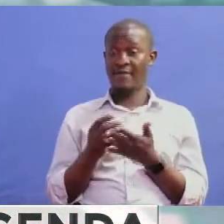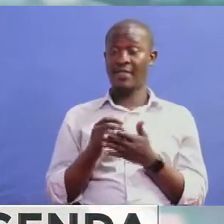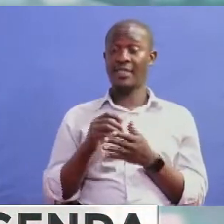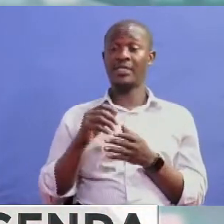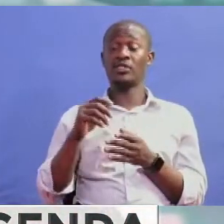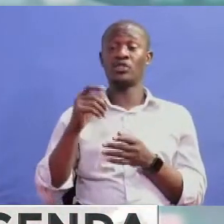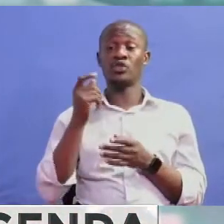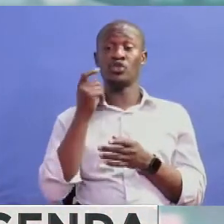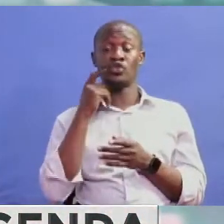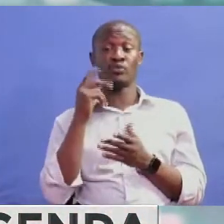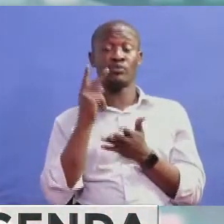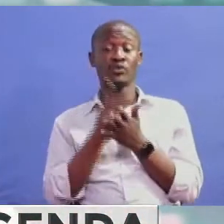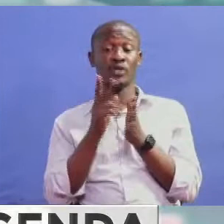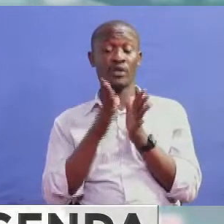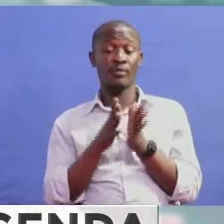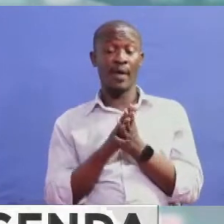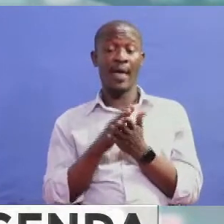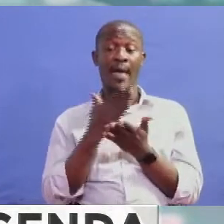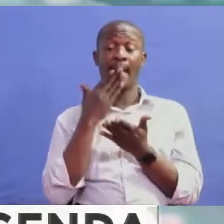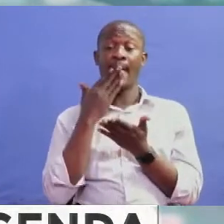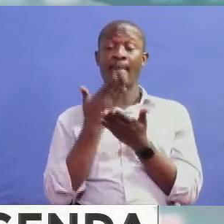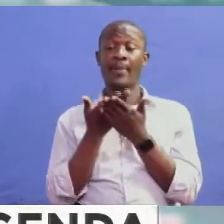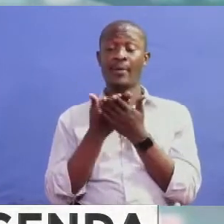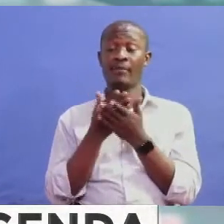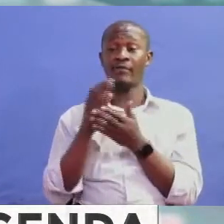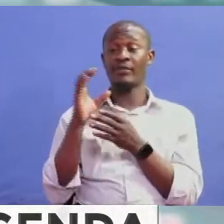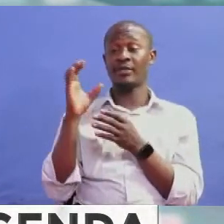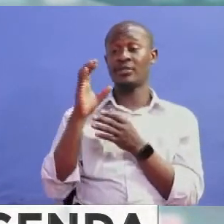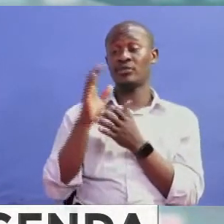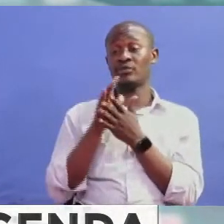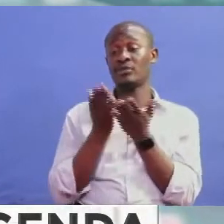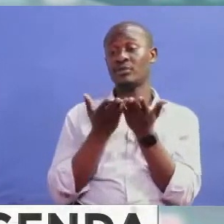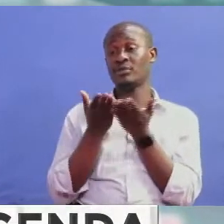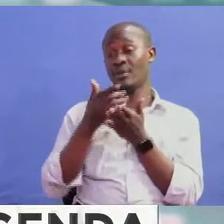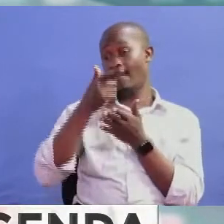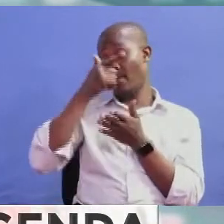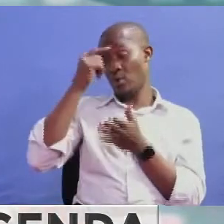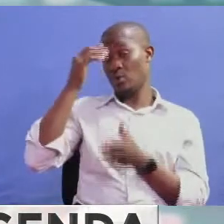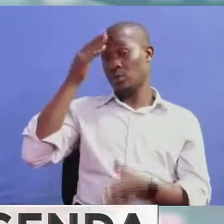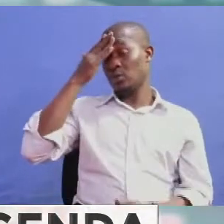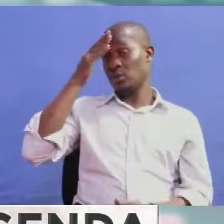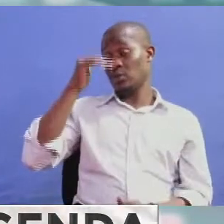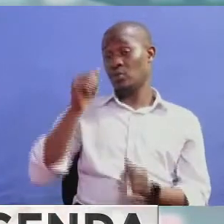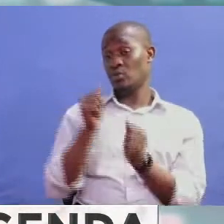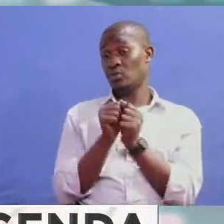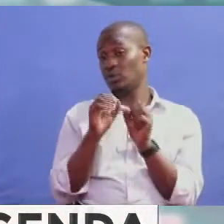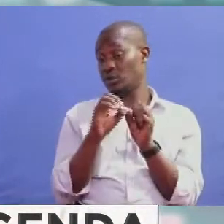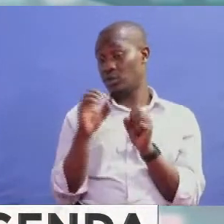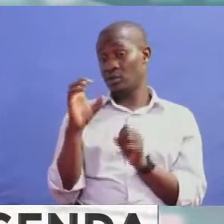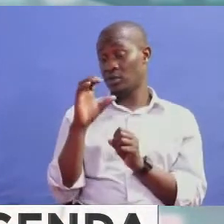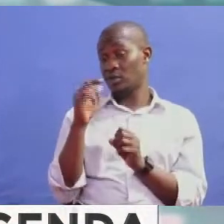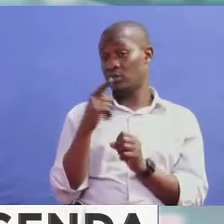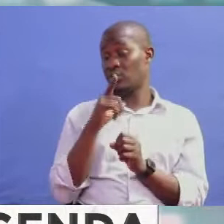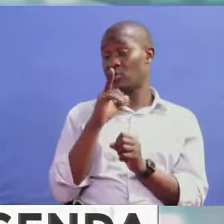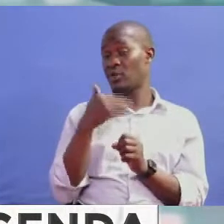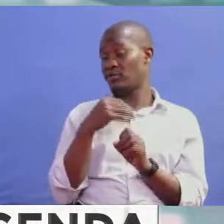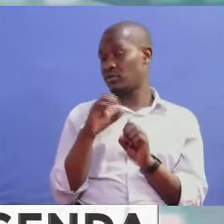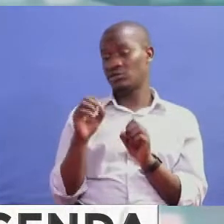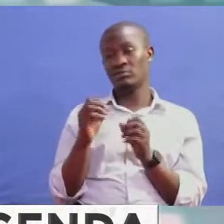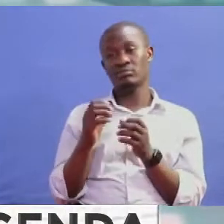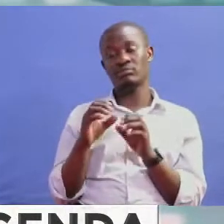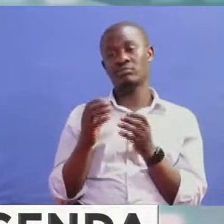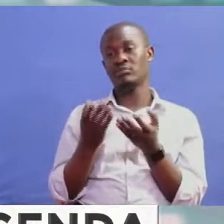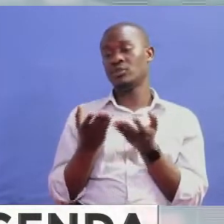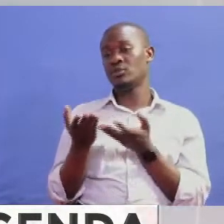are appreciating the place of customer service. Because they have realized without customers, they don't have a business.